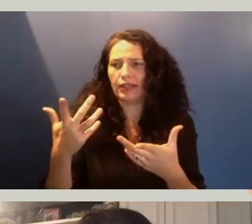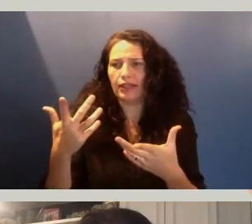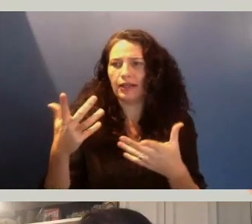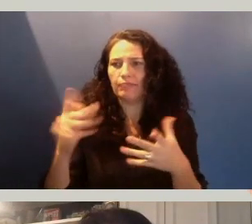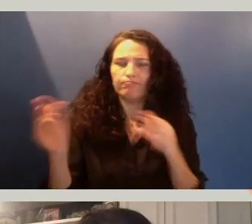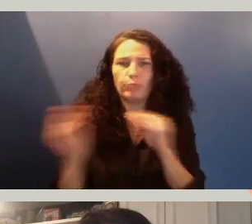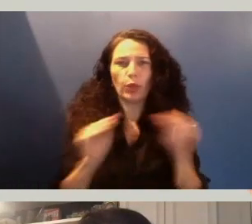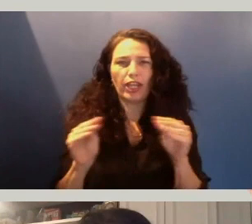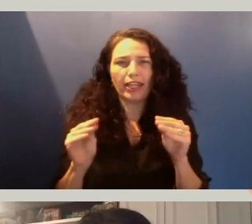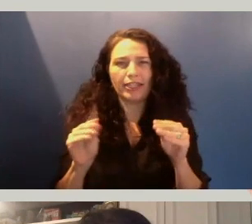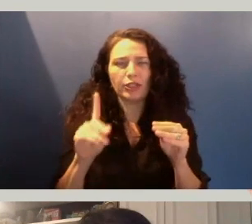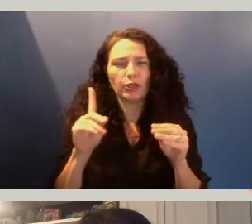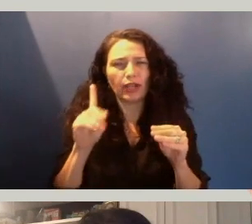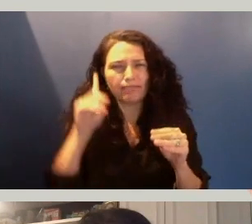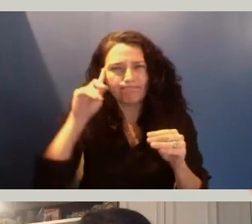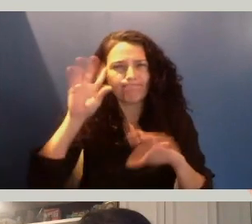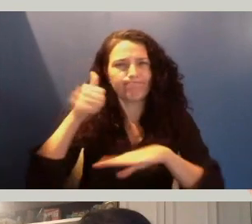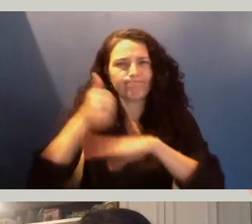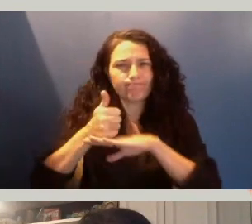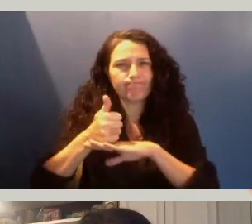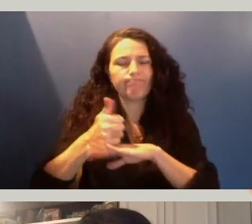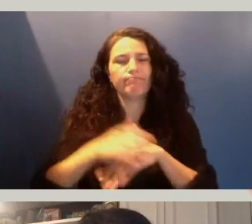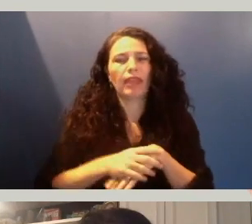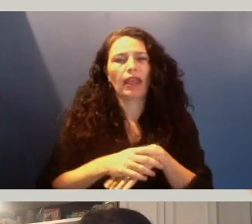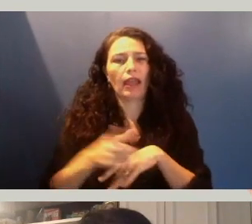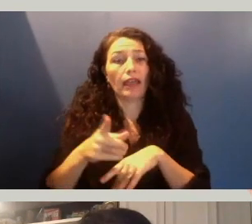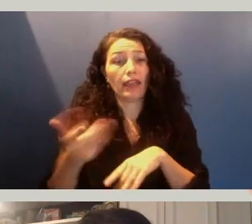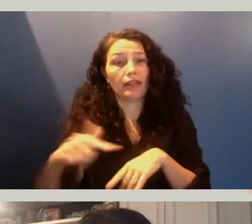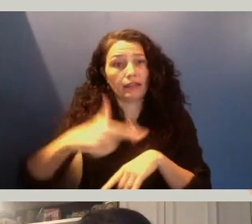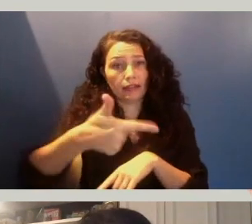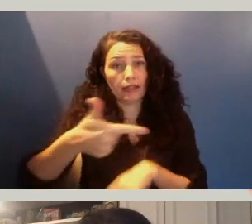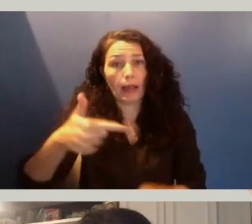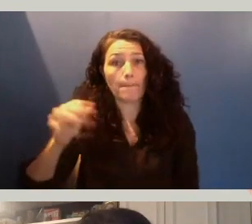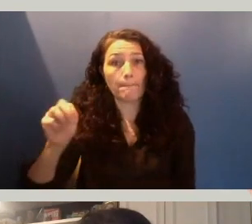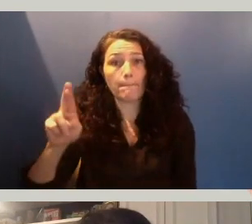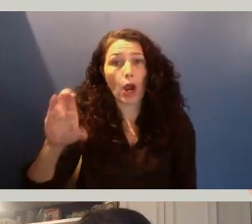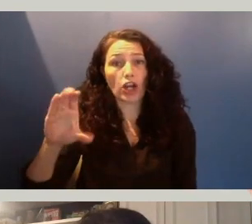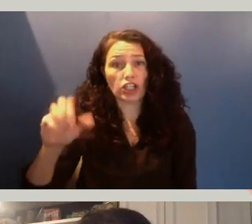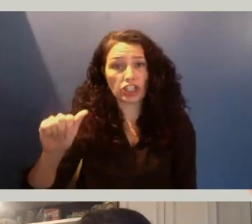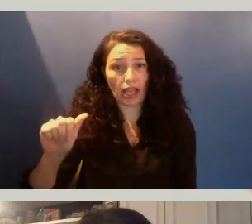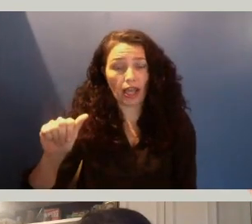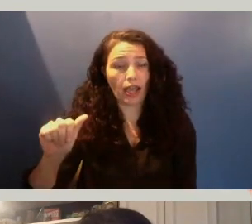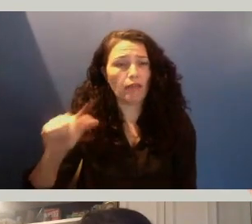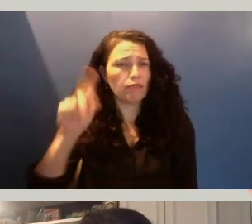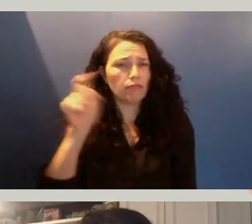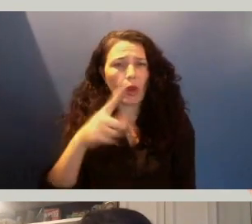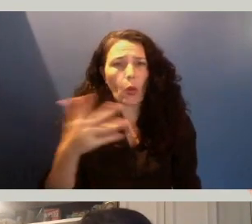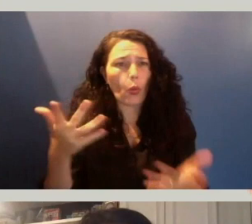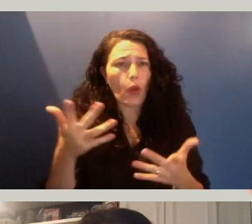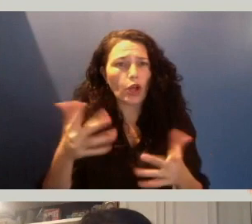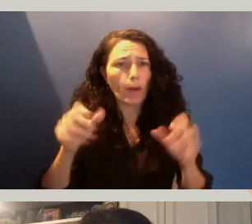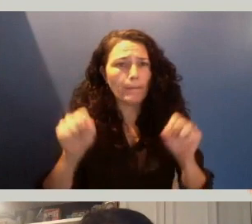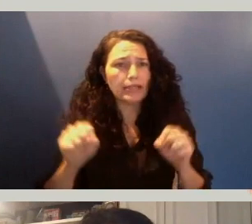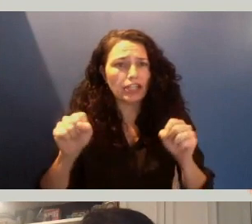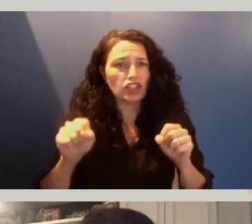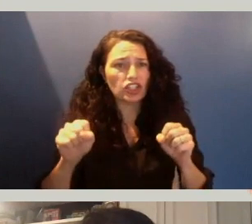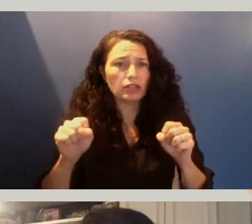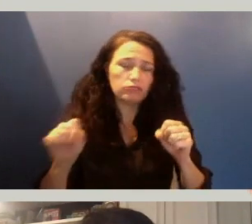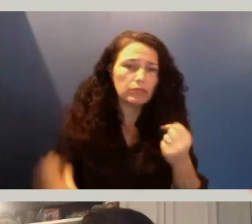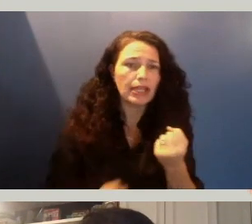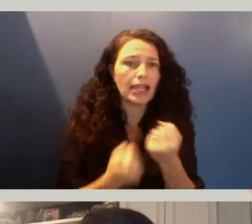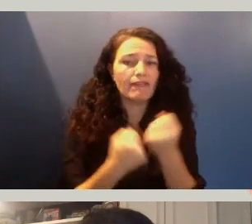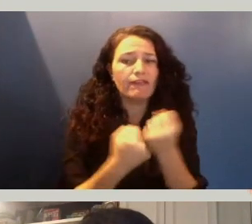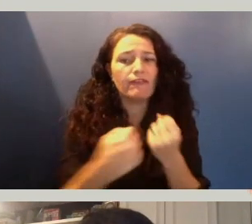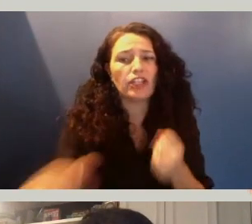you for that. And that relates to Marcia, what I want to ask you next, which is, what are some potential interventions that